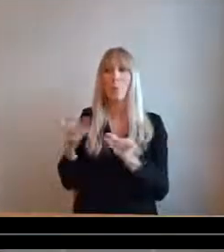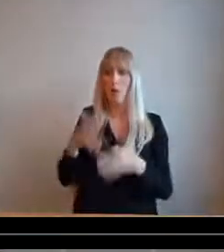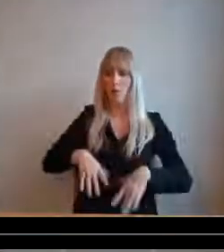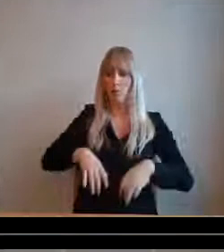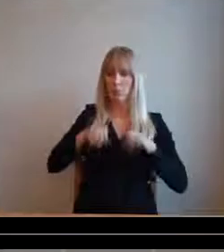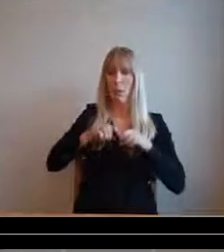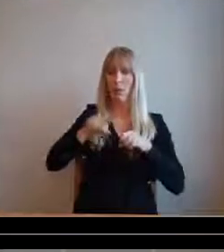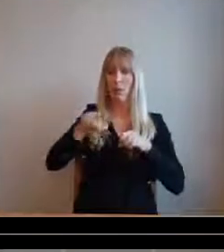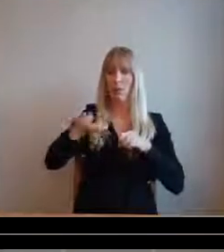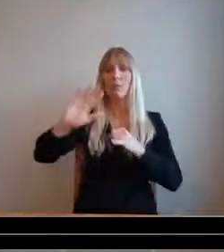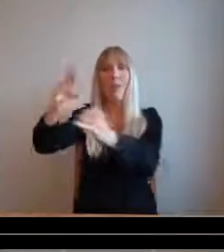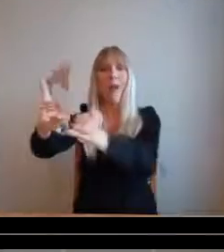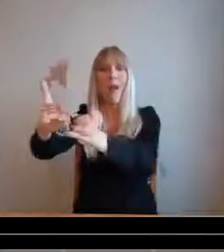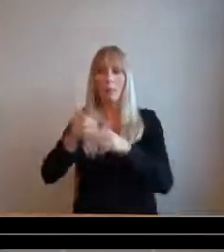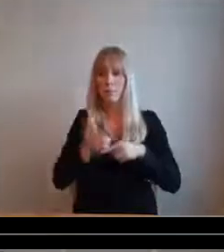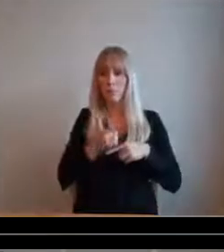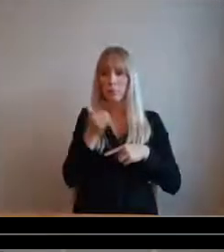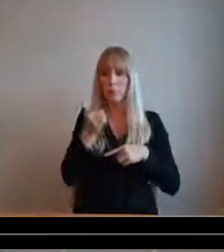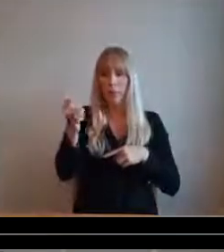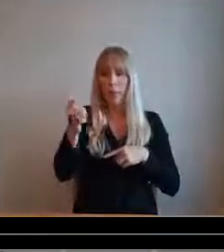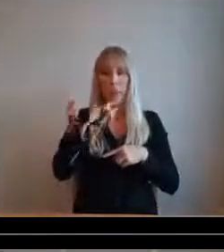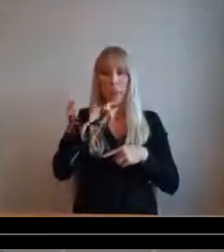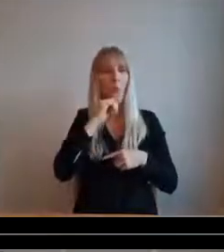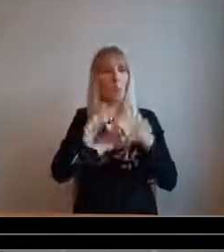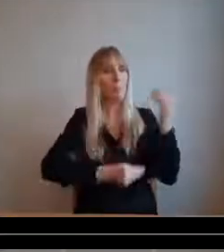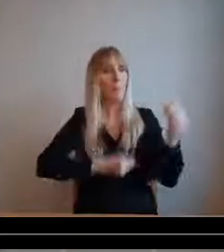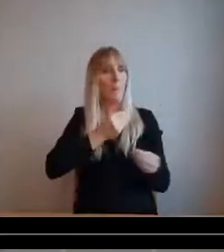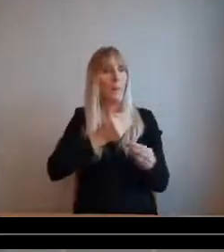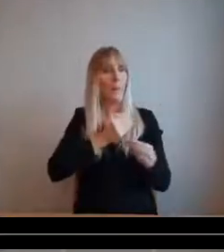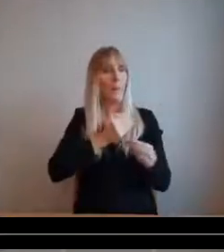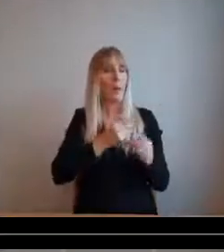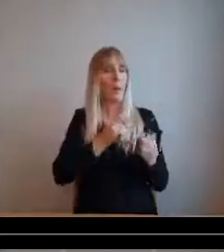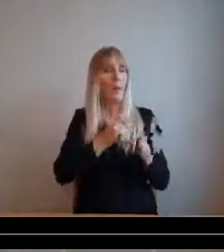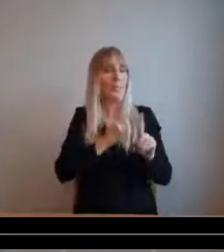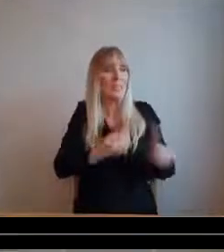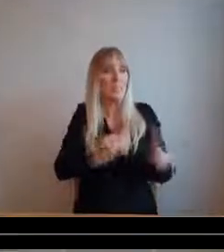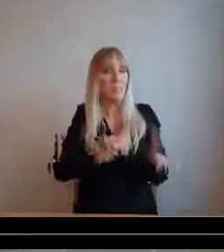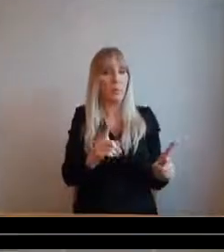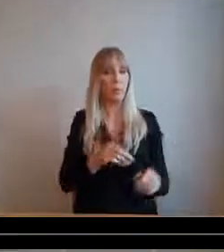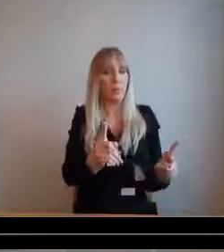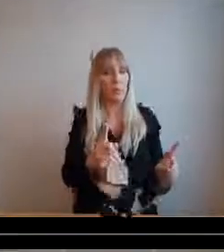actually explain exactly what the difference would be.